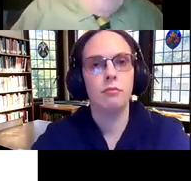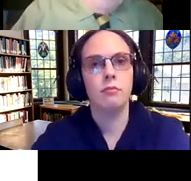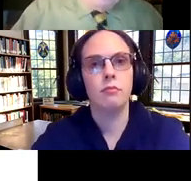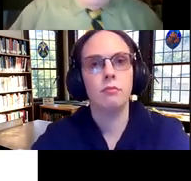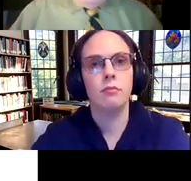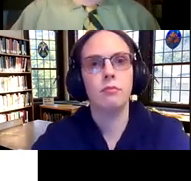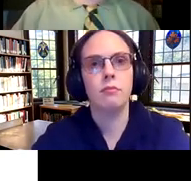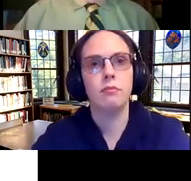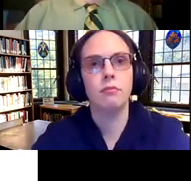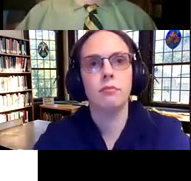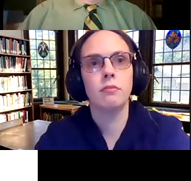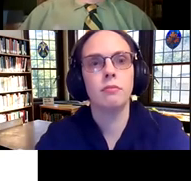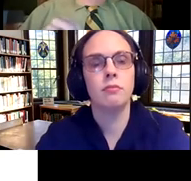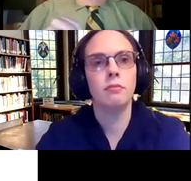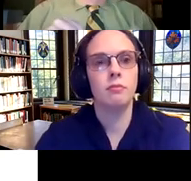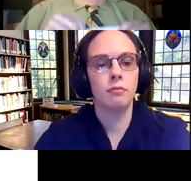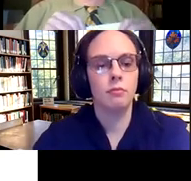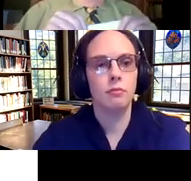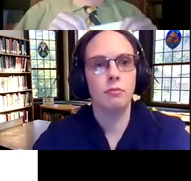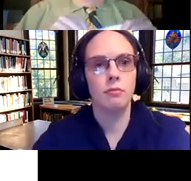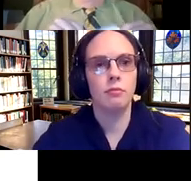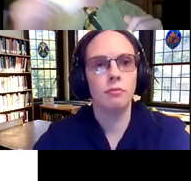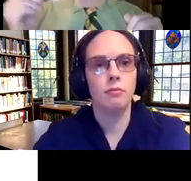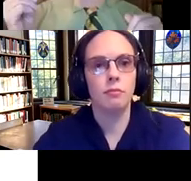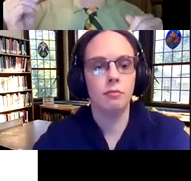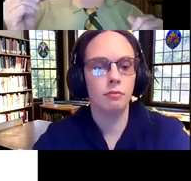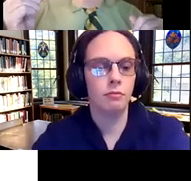under him. His favorite